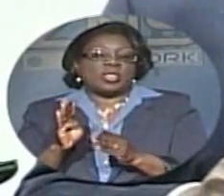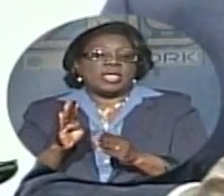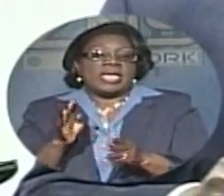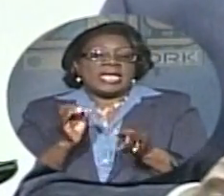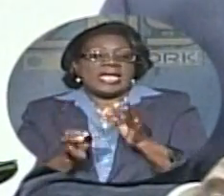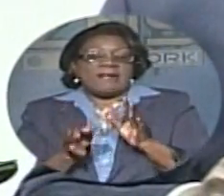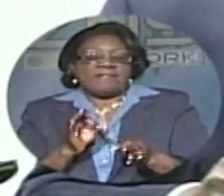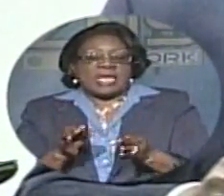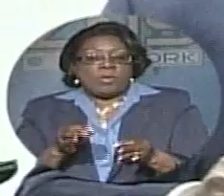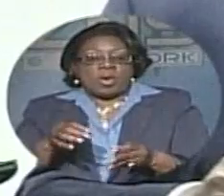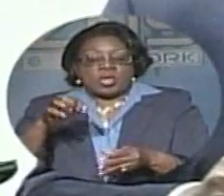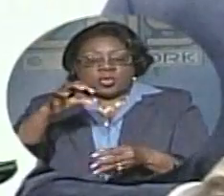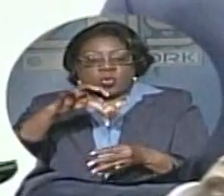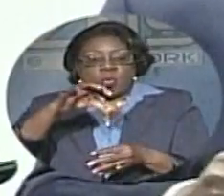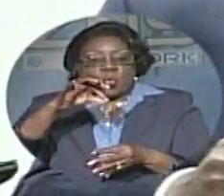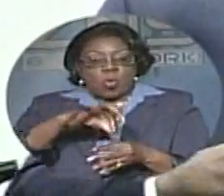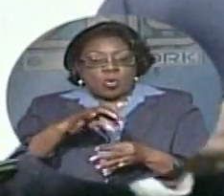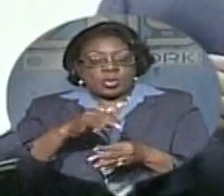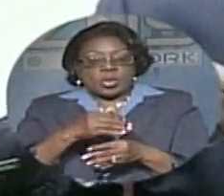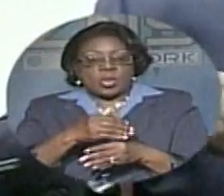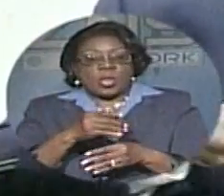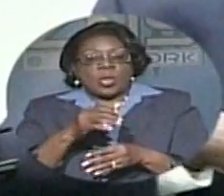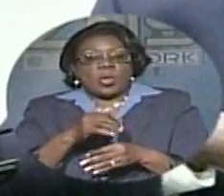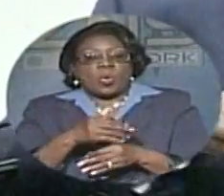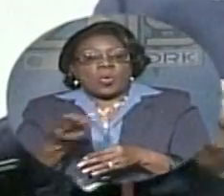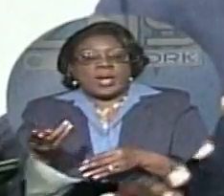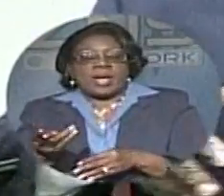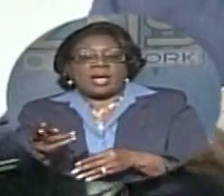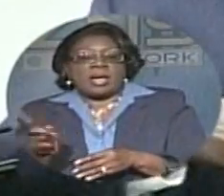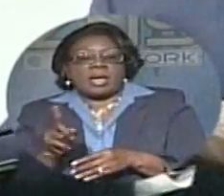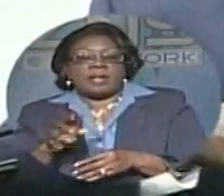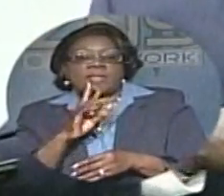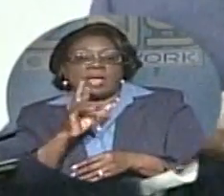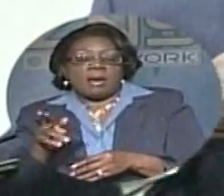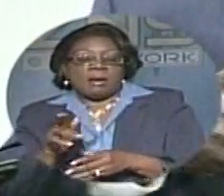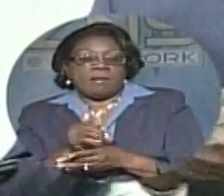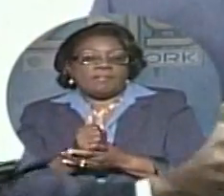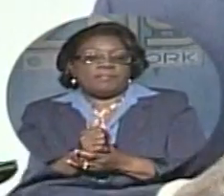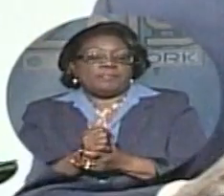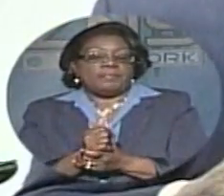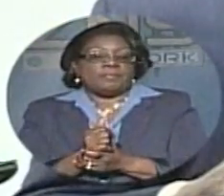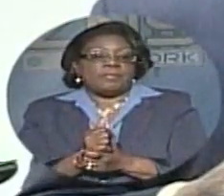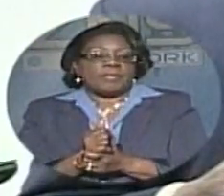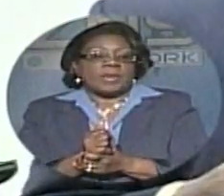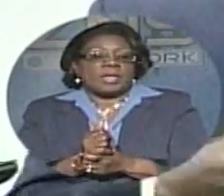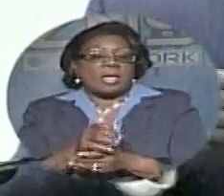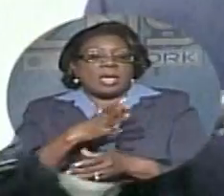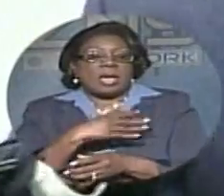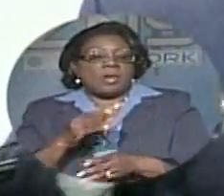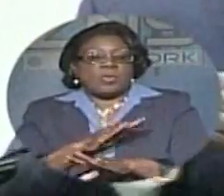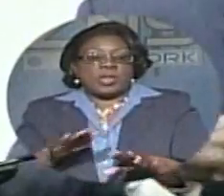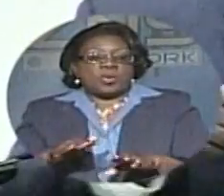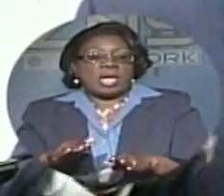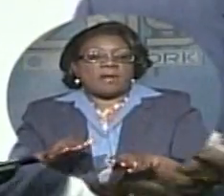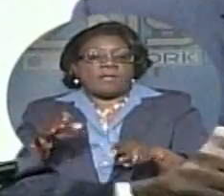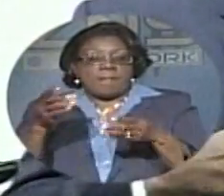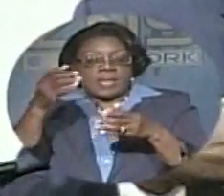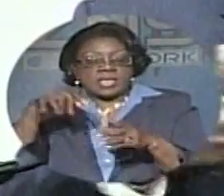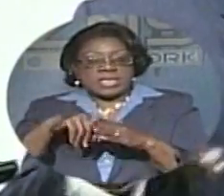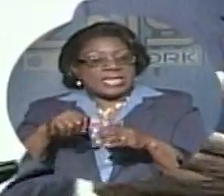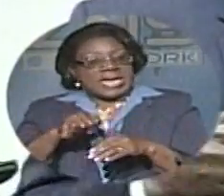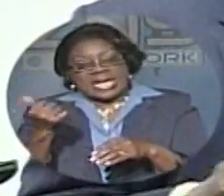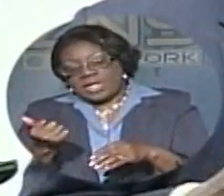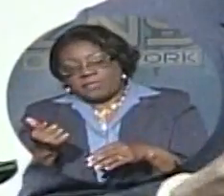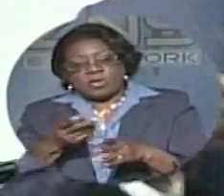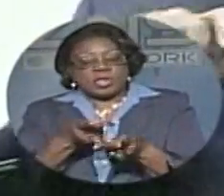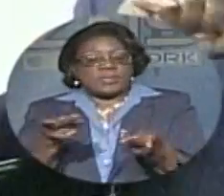law, it only permits it to happen at a place where we have a mission, and we don't have a mission in either of those, any of